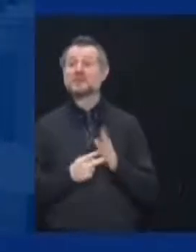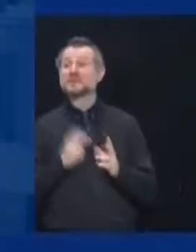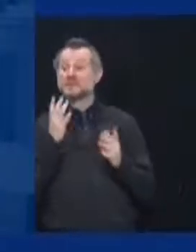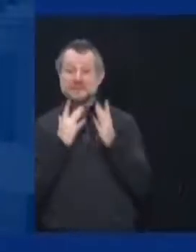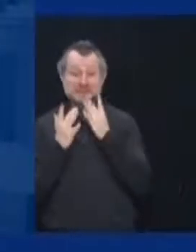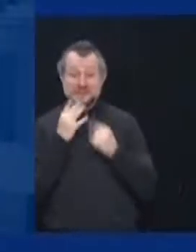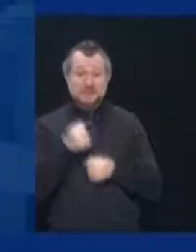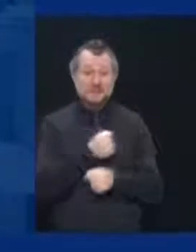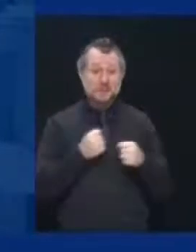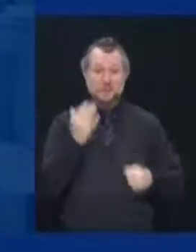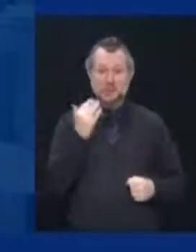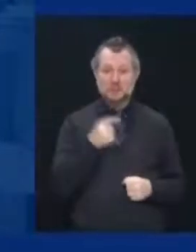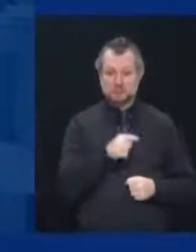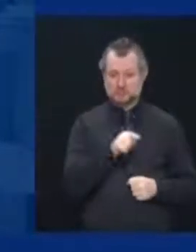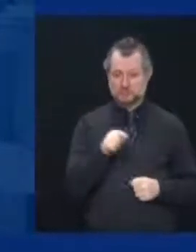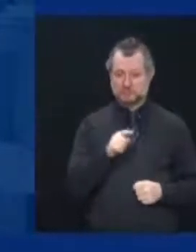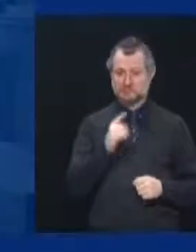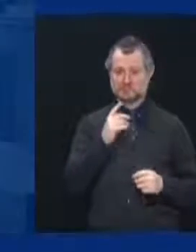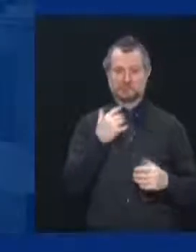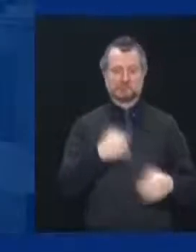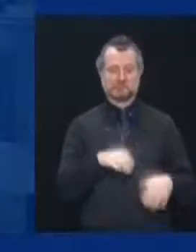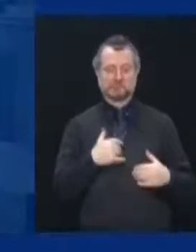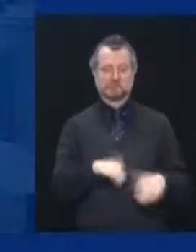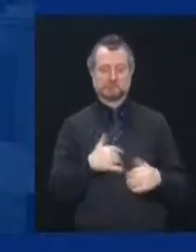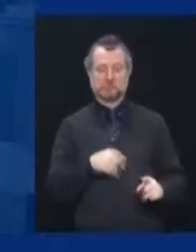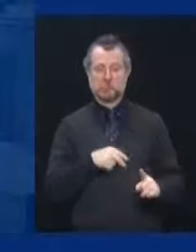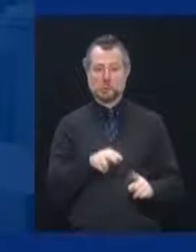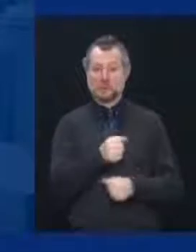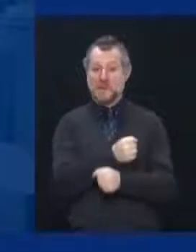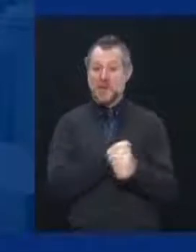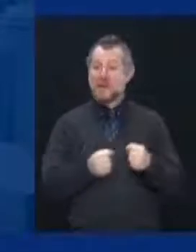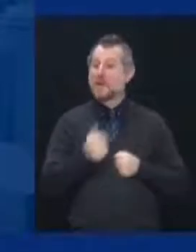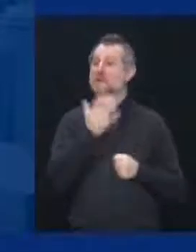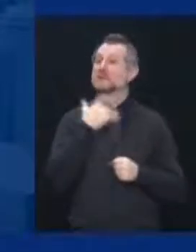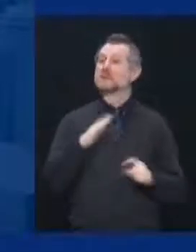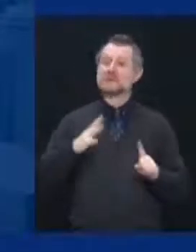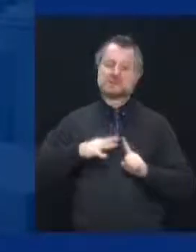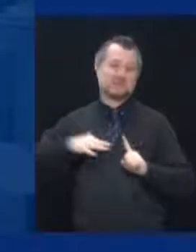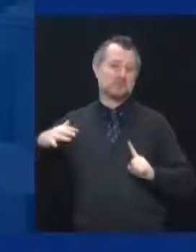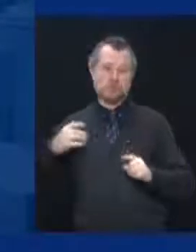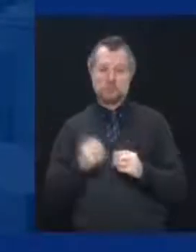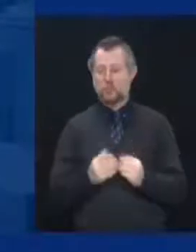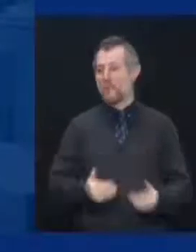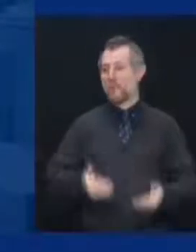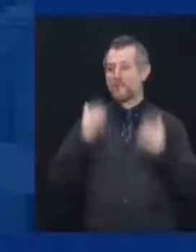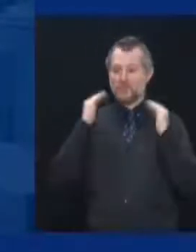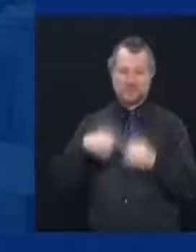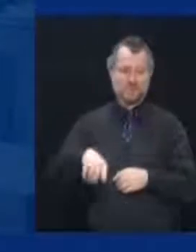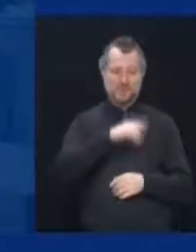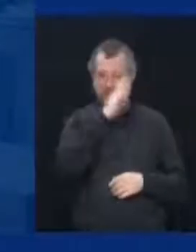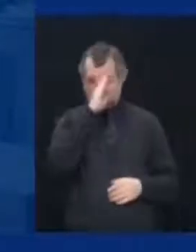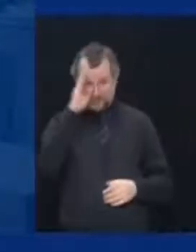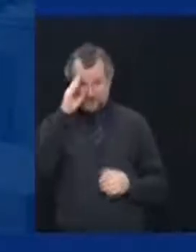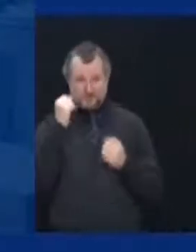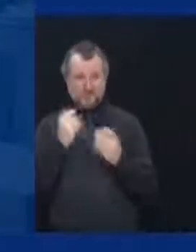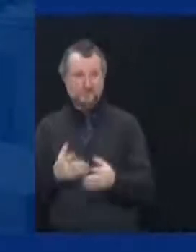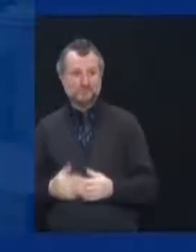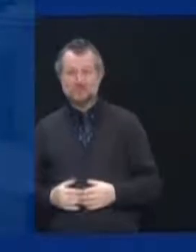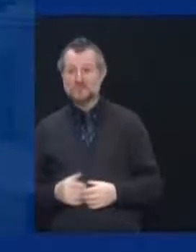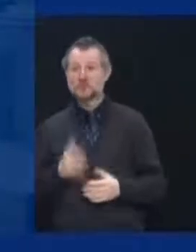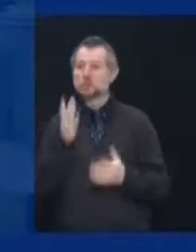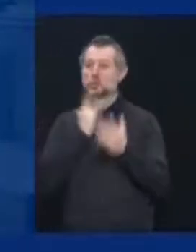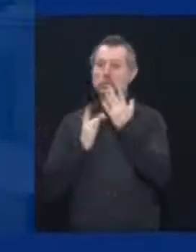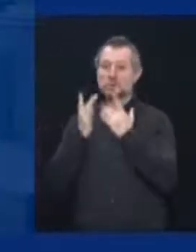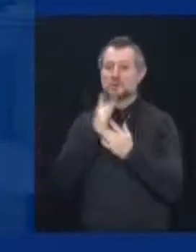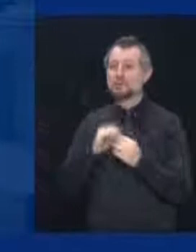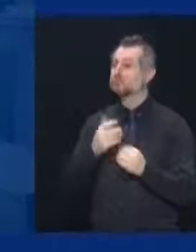is the issue that is going to overwhelm the hospitals. The hospitals are not saying we're running